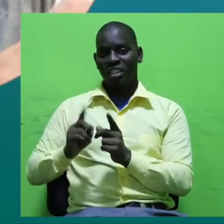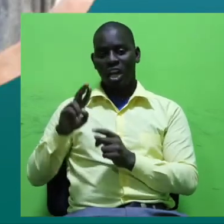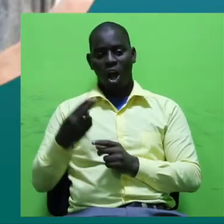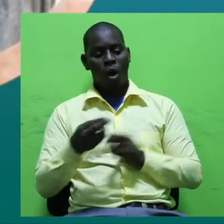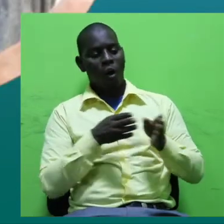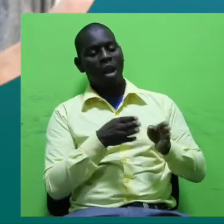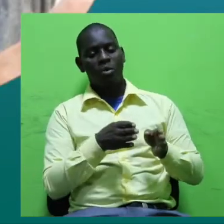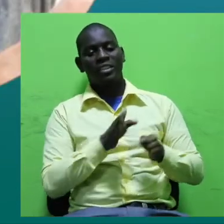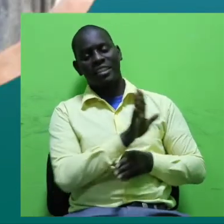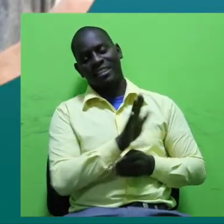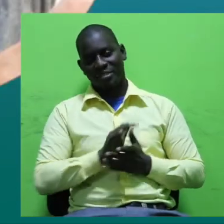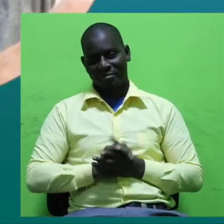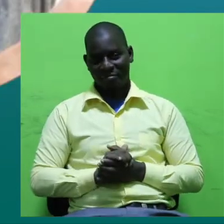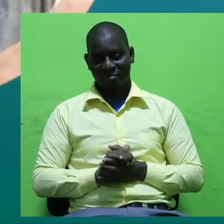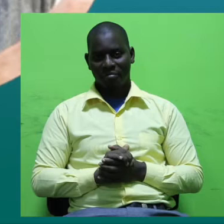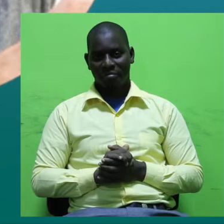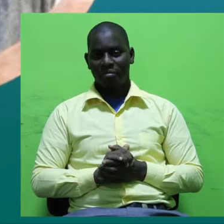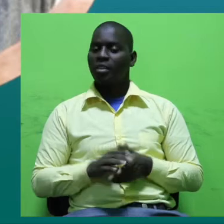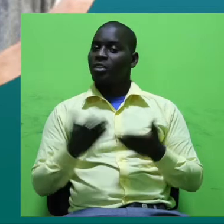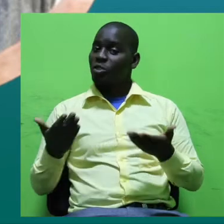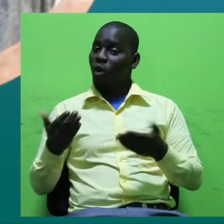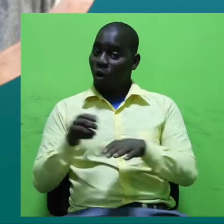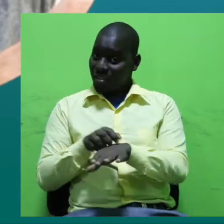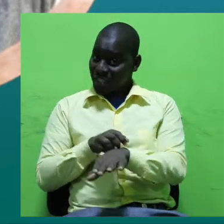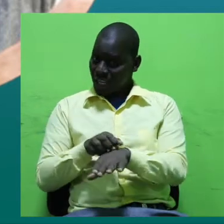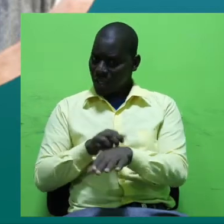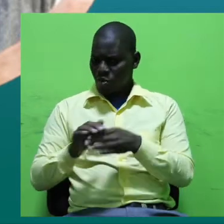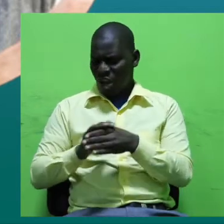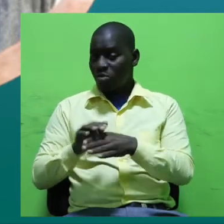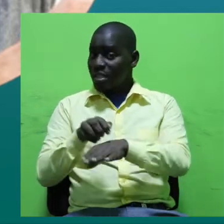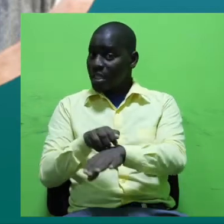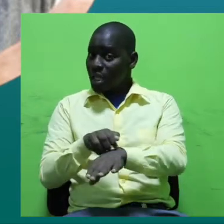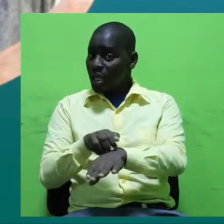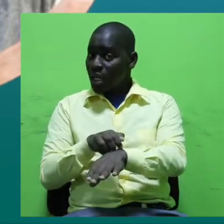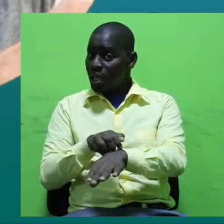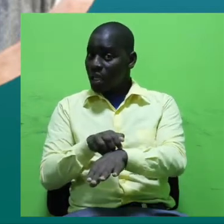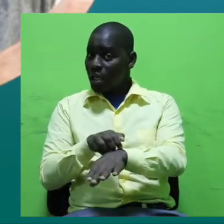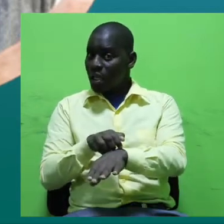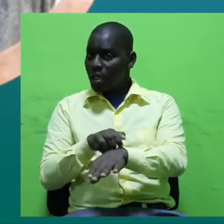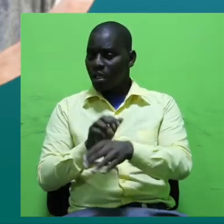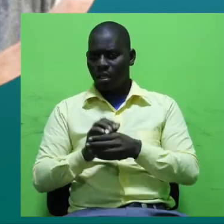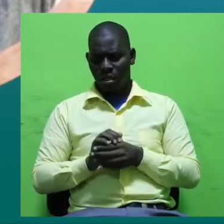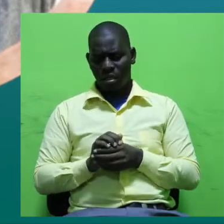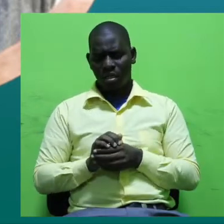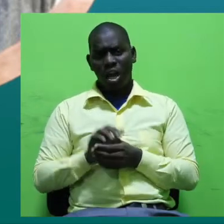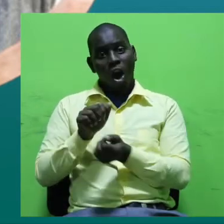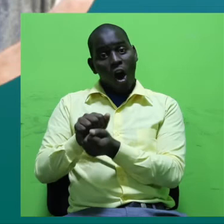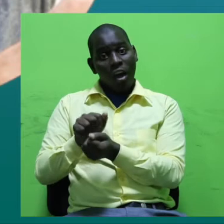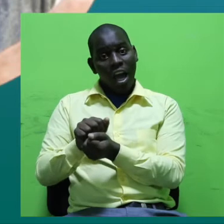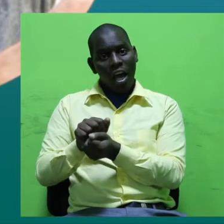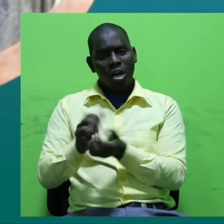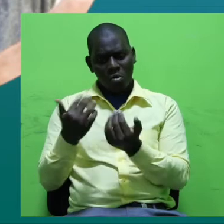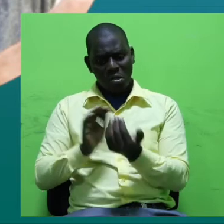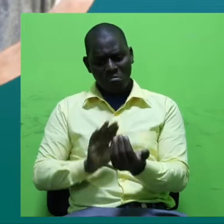skin as a sense organ to detect heat, temperature, pressure, and even pain.